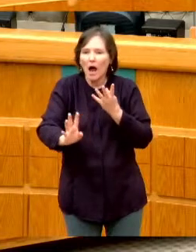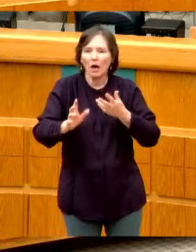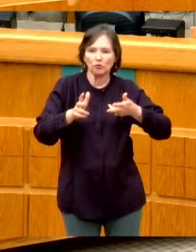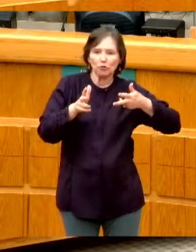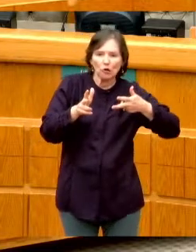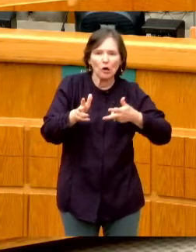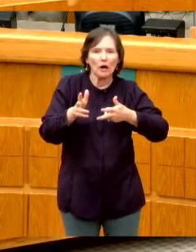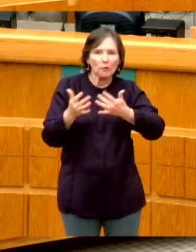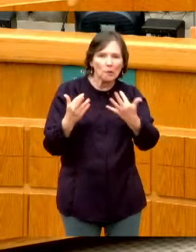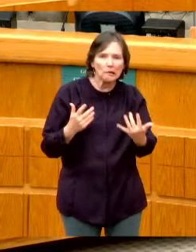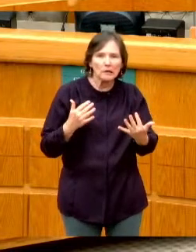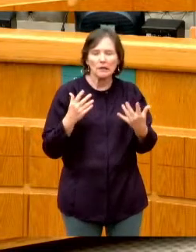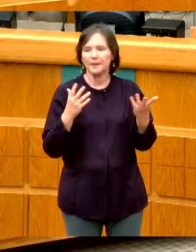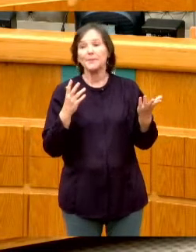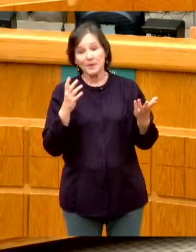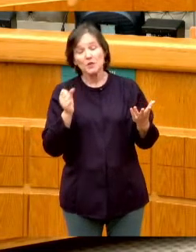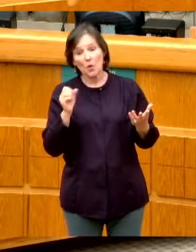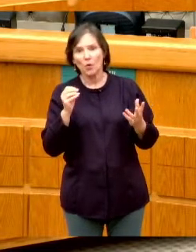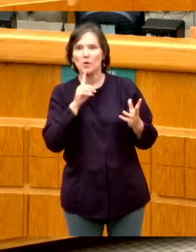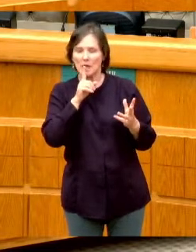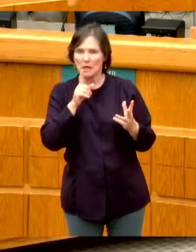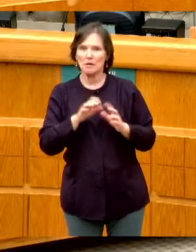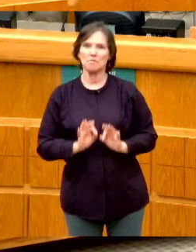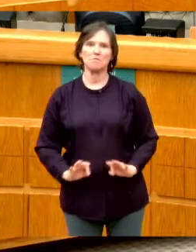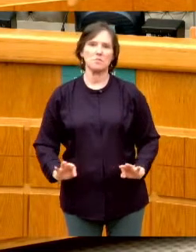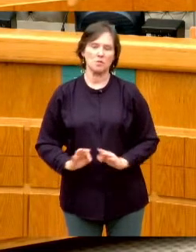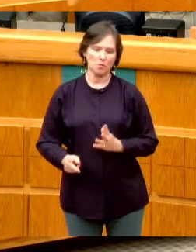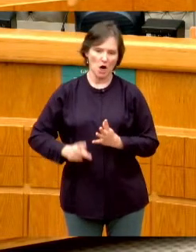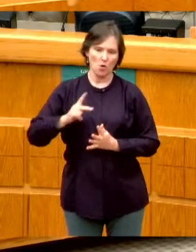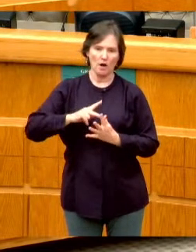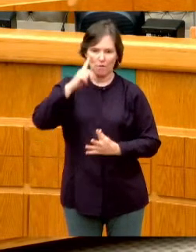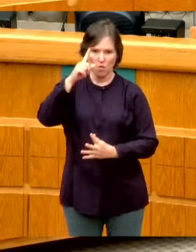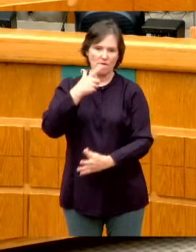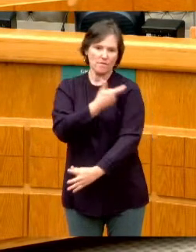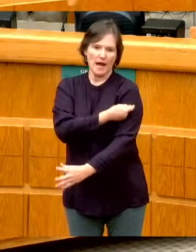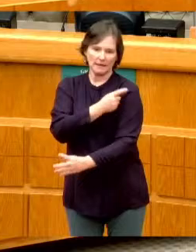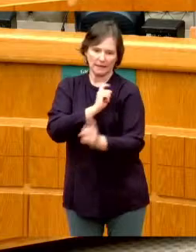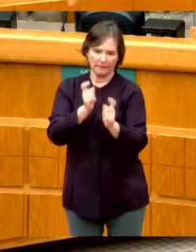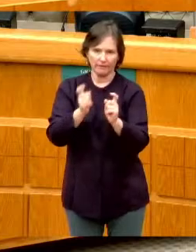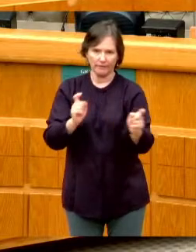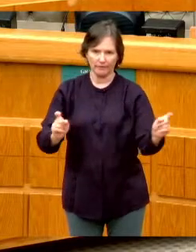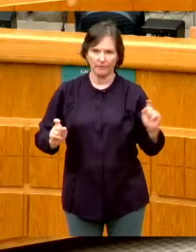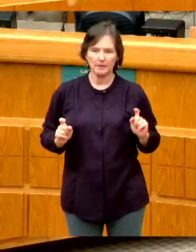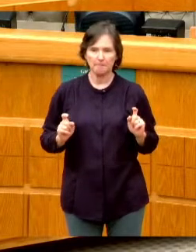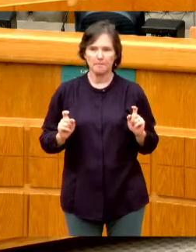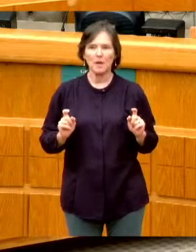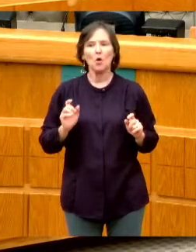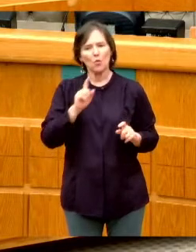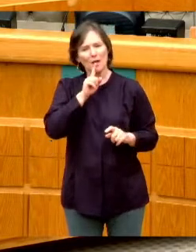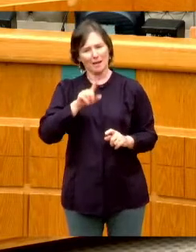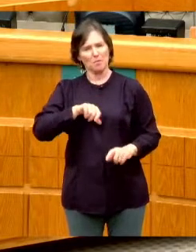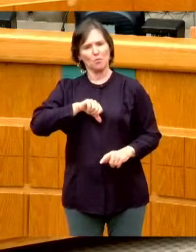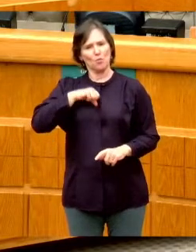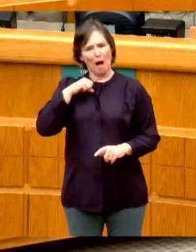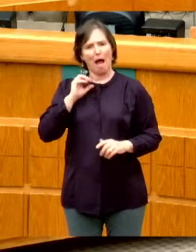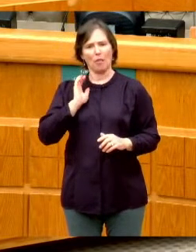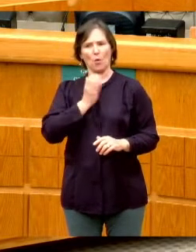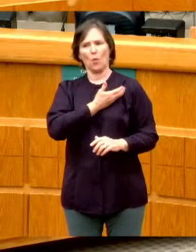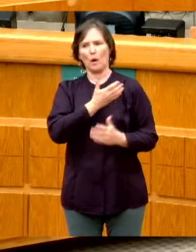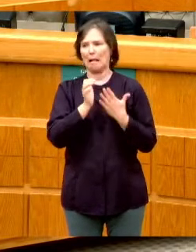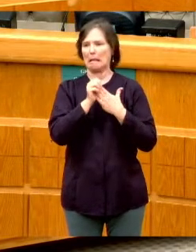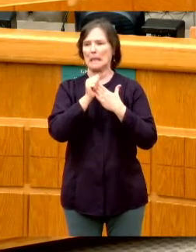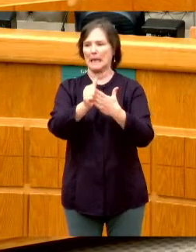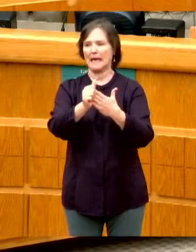We're honored, and we really, really are proud that we are the lead in the state of Texas to touch